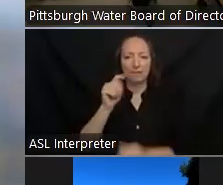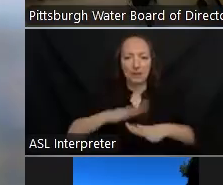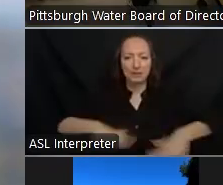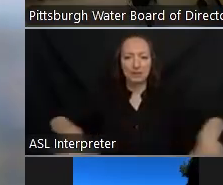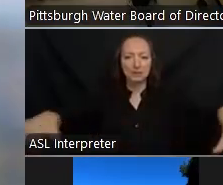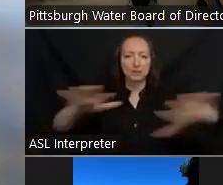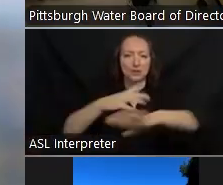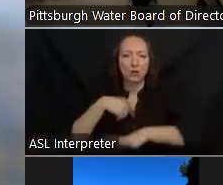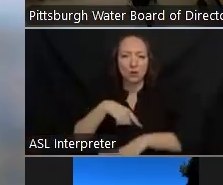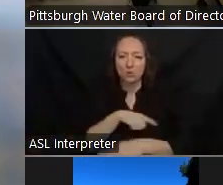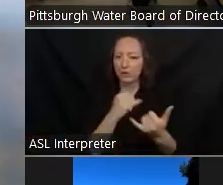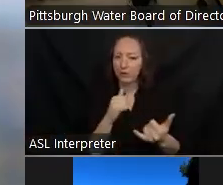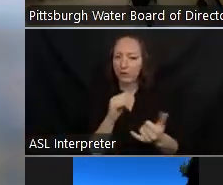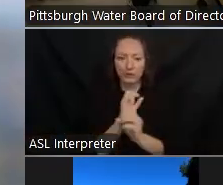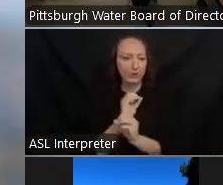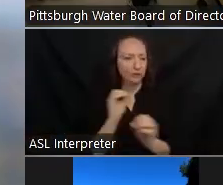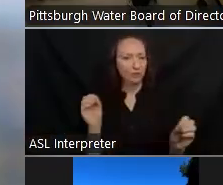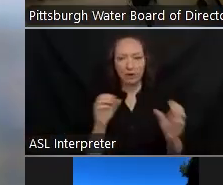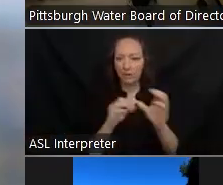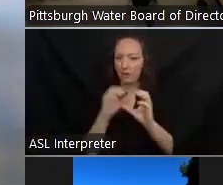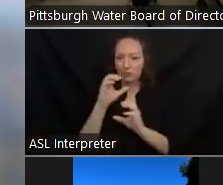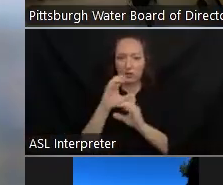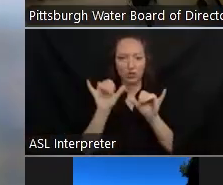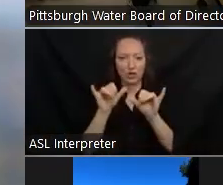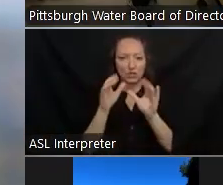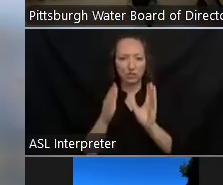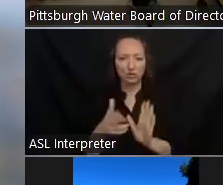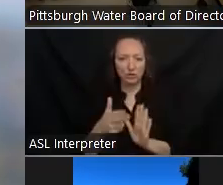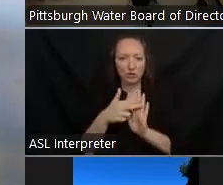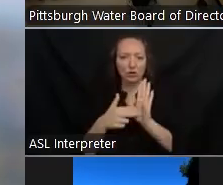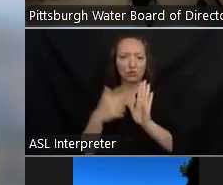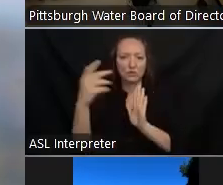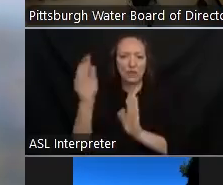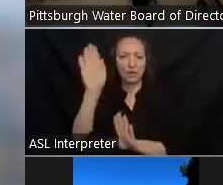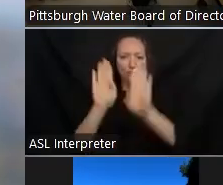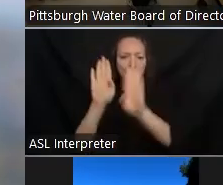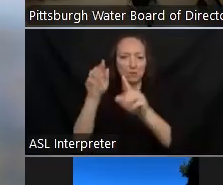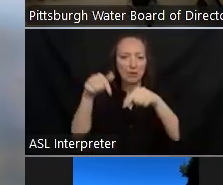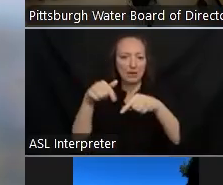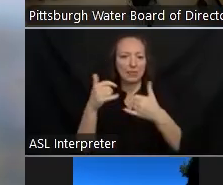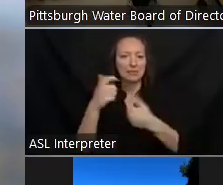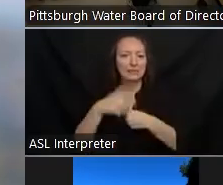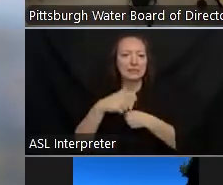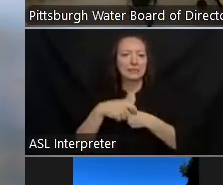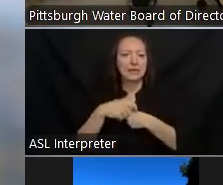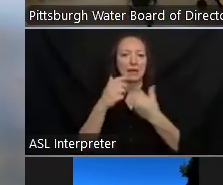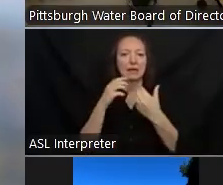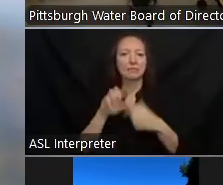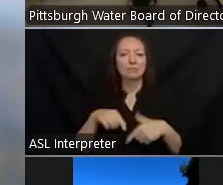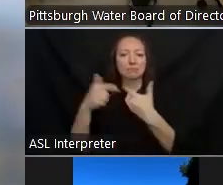bid at this time. That concludes my report. I'll turn it over for any questions. Thank you for your attention.